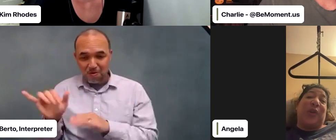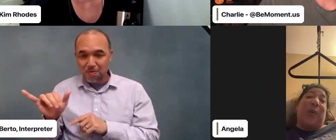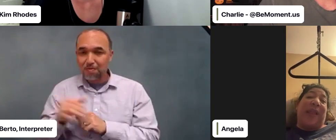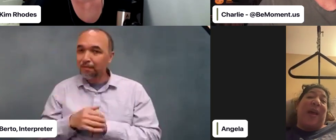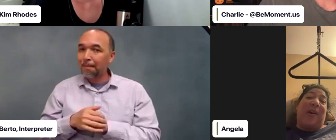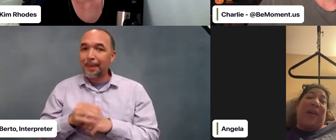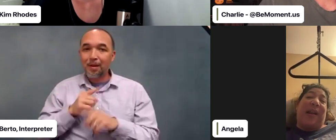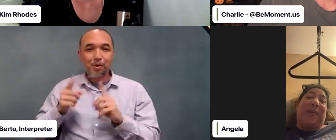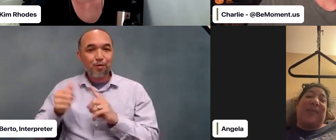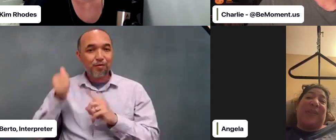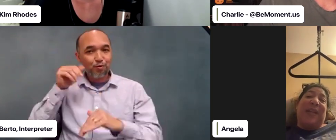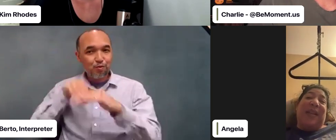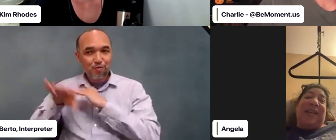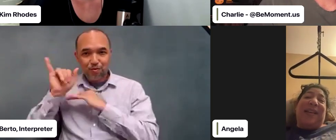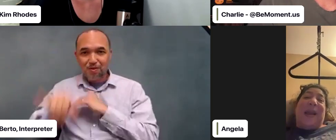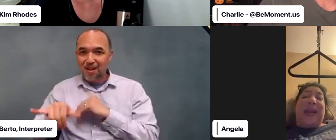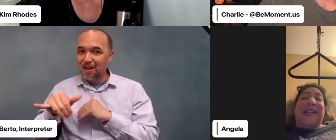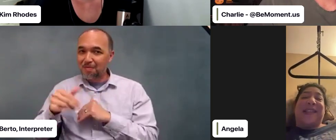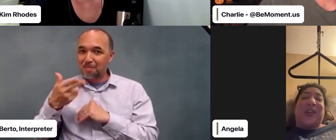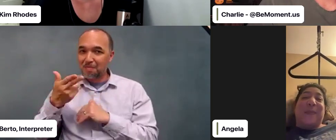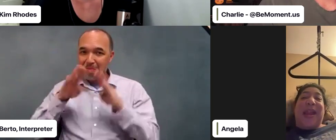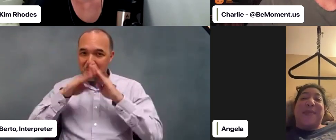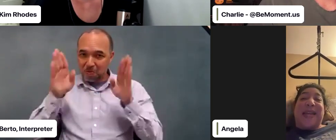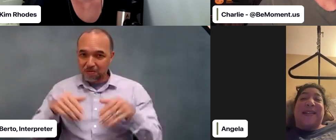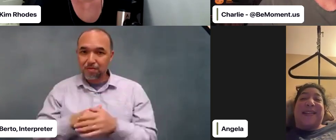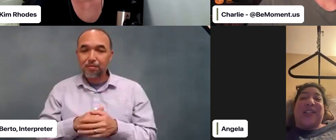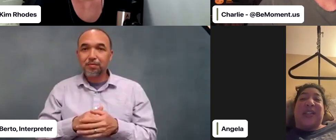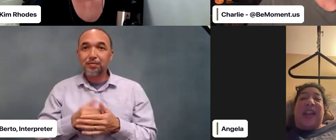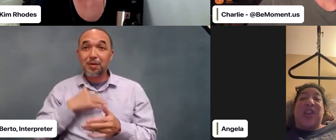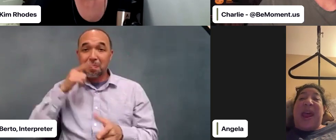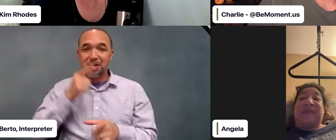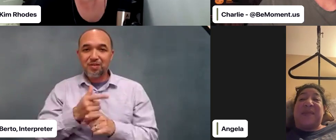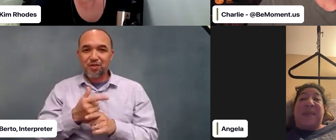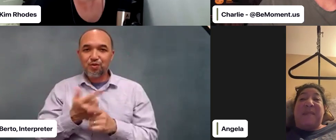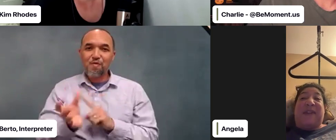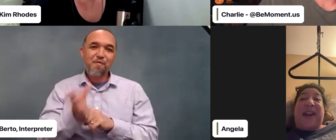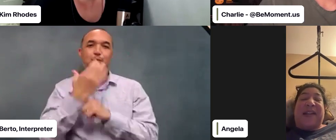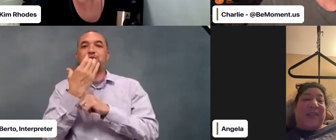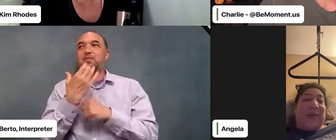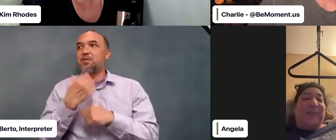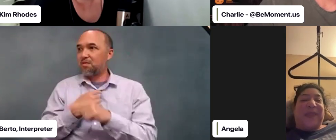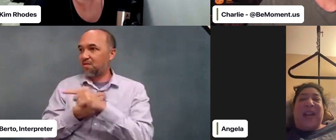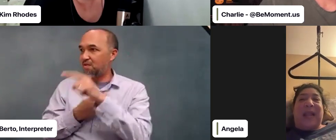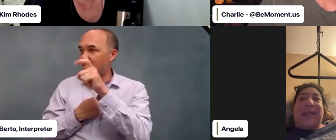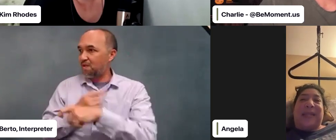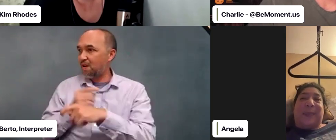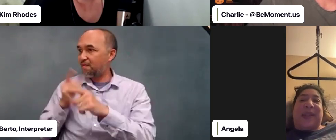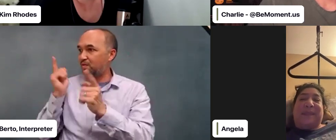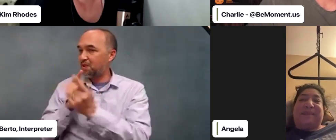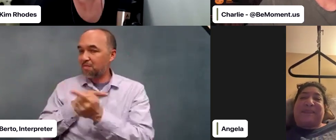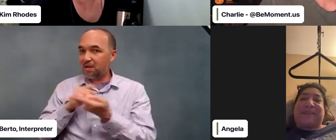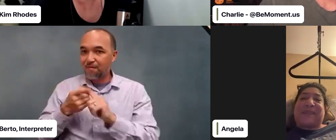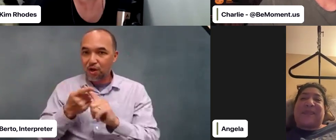refused to go in that haunted house. Oh, And my sister made me because she's like, "You well, have to meet my friend." So kind of and like I that. feel